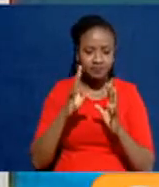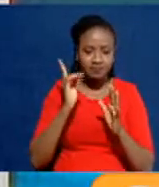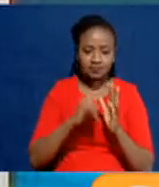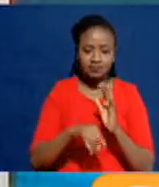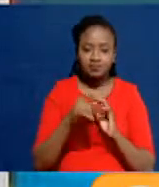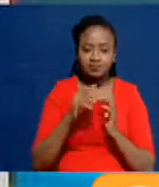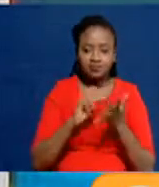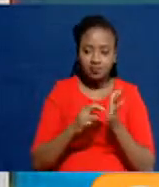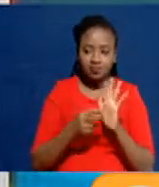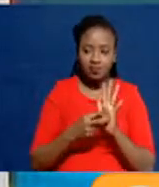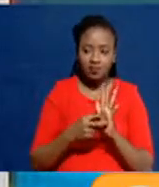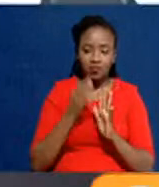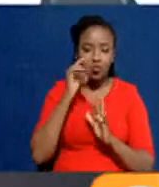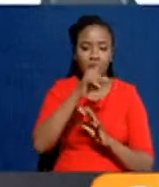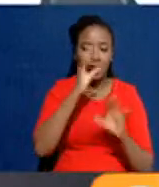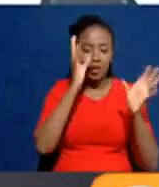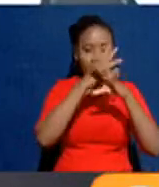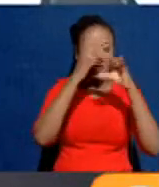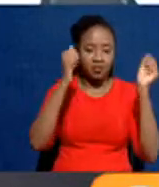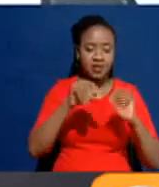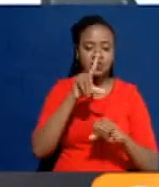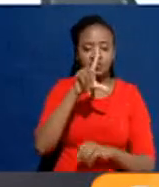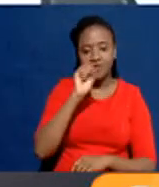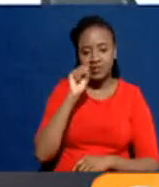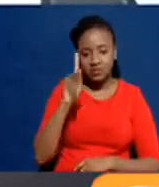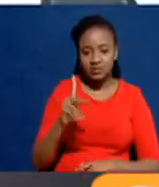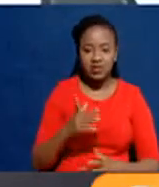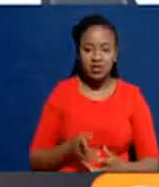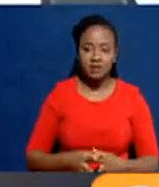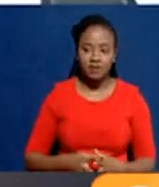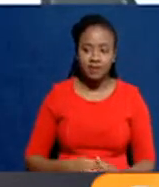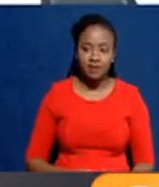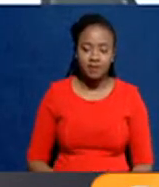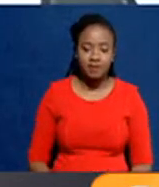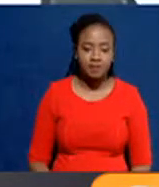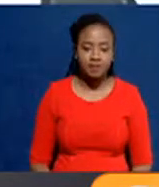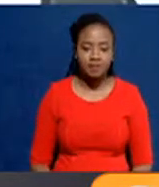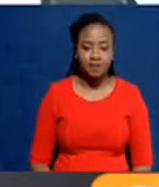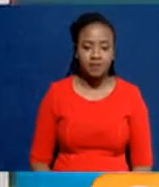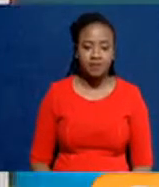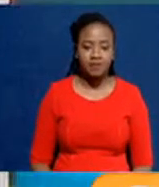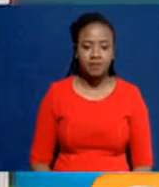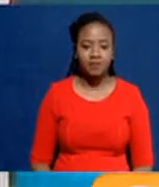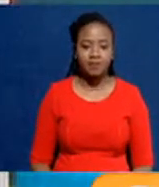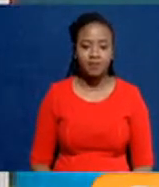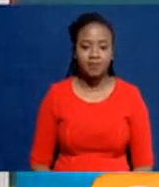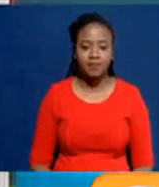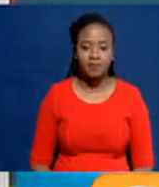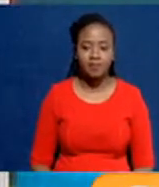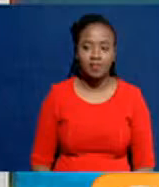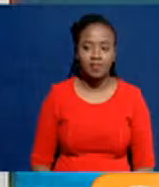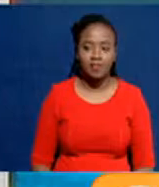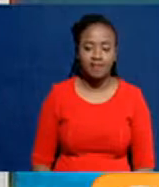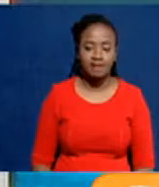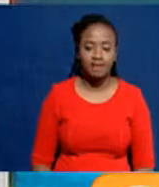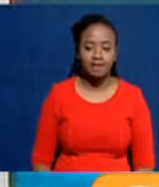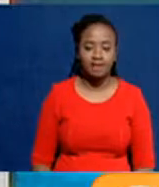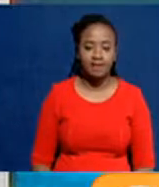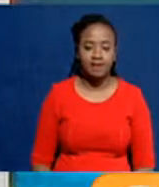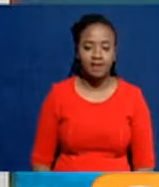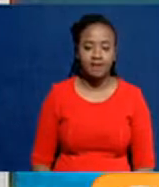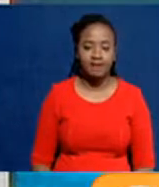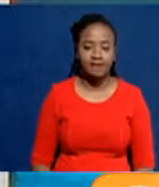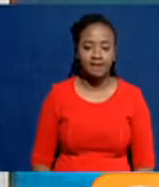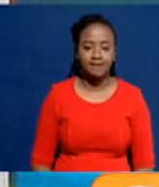what that means. I mean, he's the being a lawyer, and he's the president of the lawyers. Yes, yeah. And just slightly to take you back to what Advocate Josh Mangi is saying,